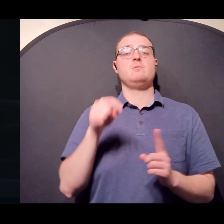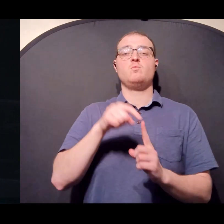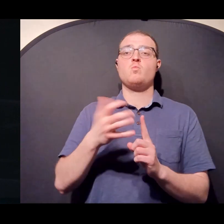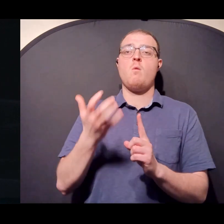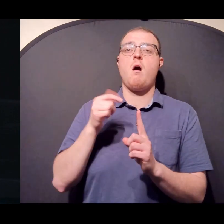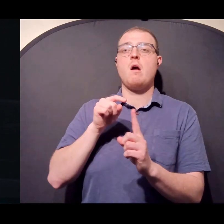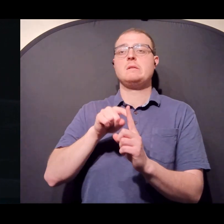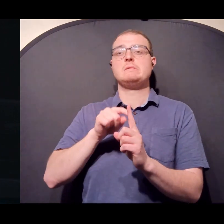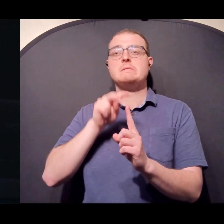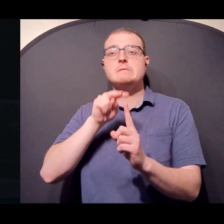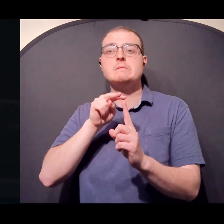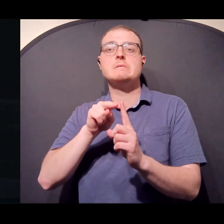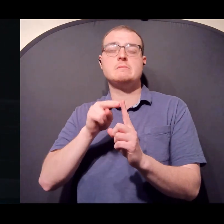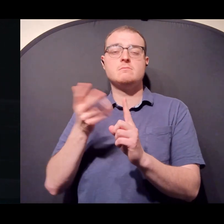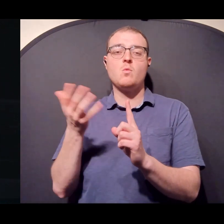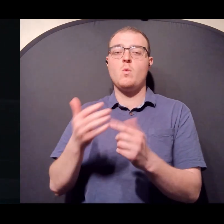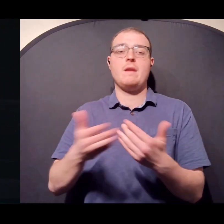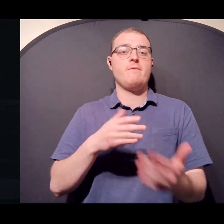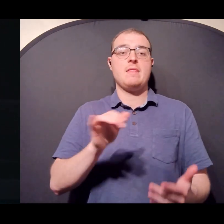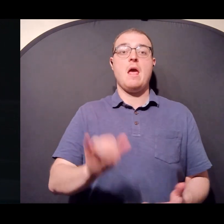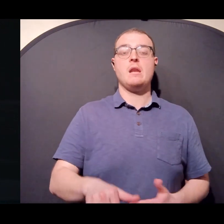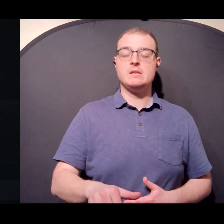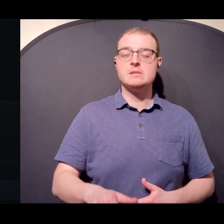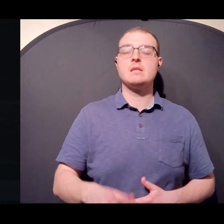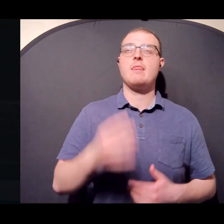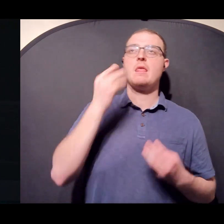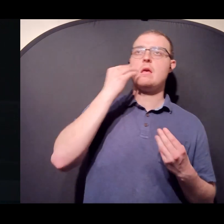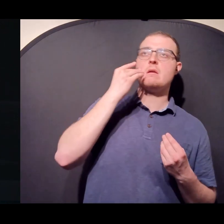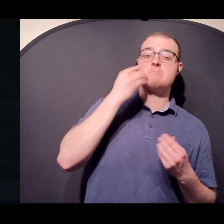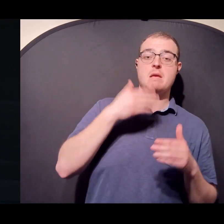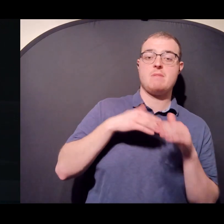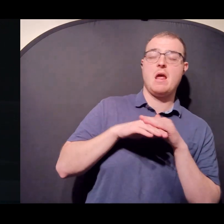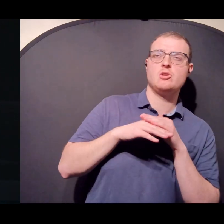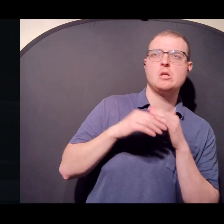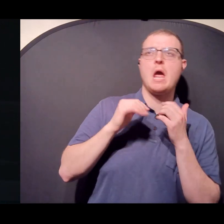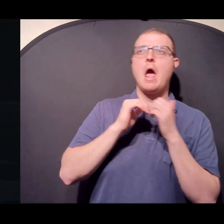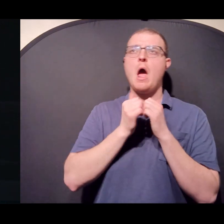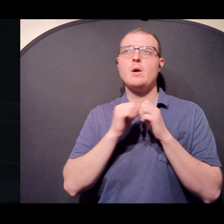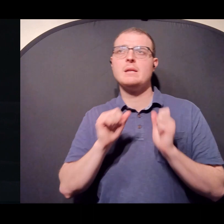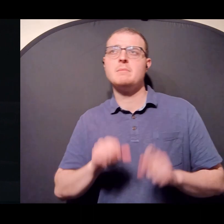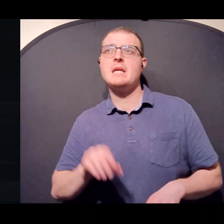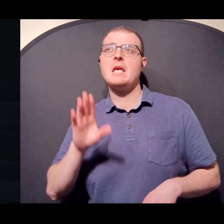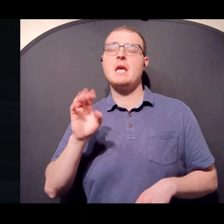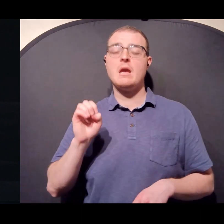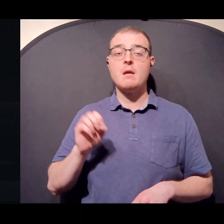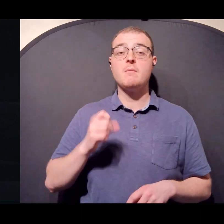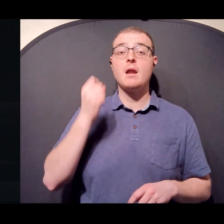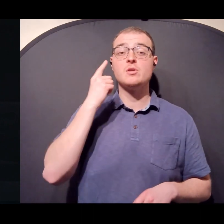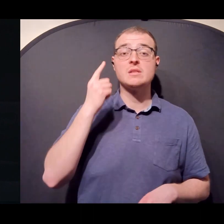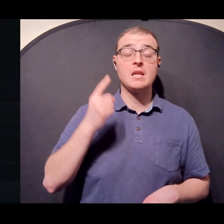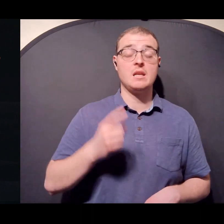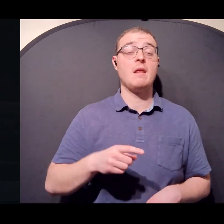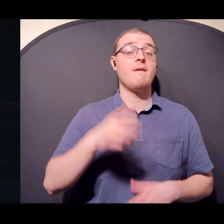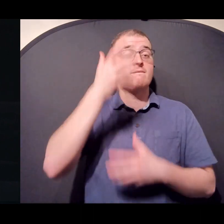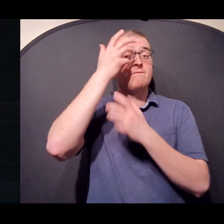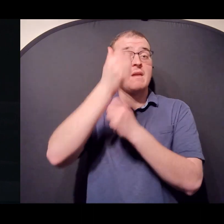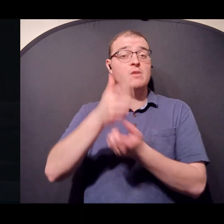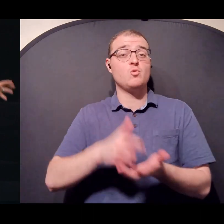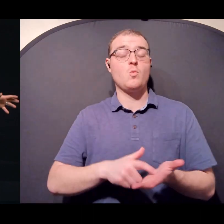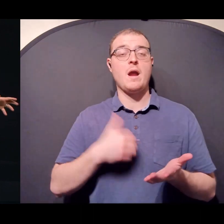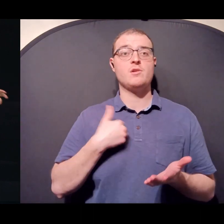walk in today and go, how can it be? How's it going to happen? I don't get it. But faith requires that we move beyond